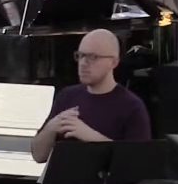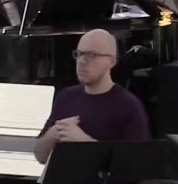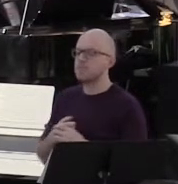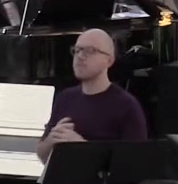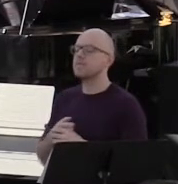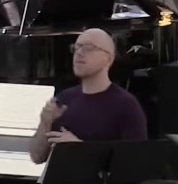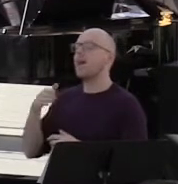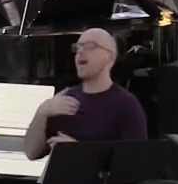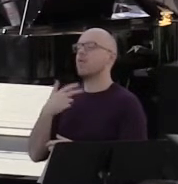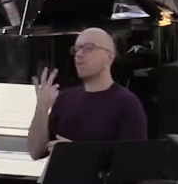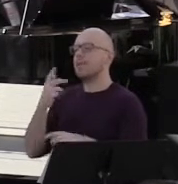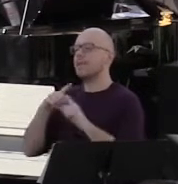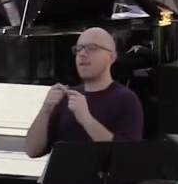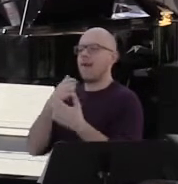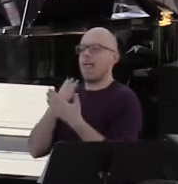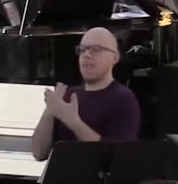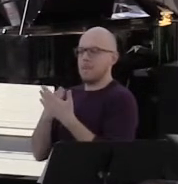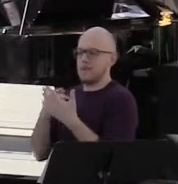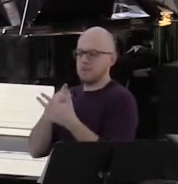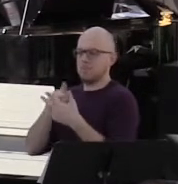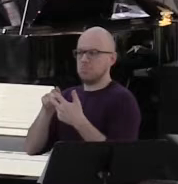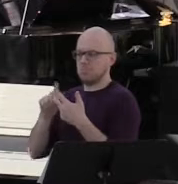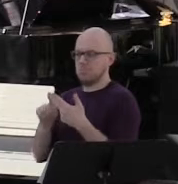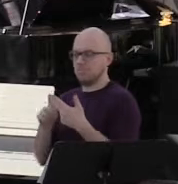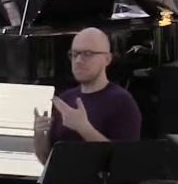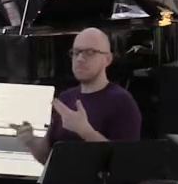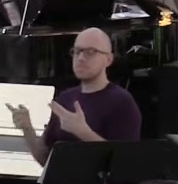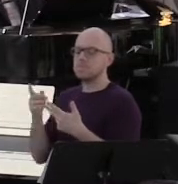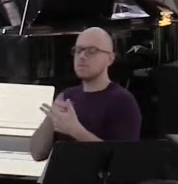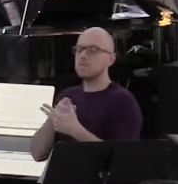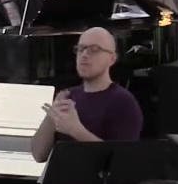There are three different elements to consider: